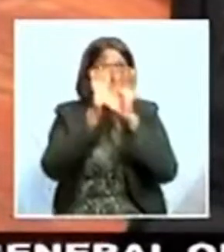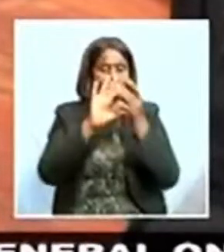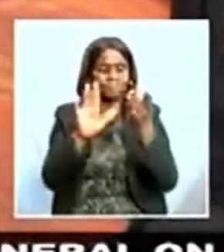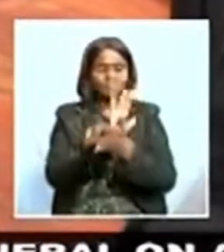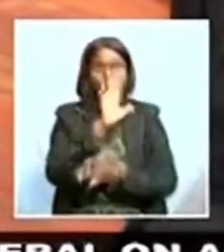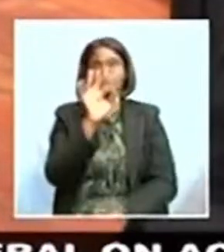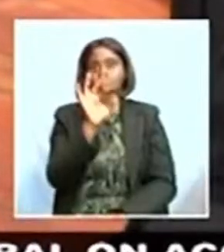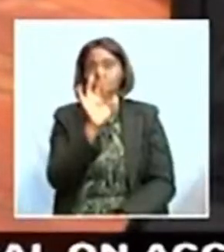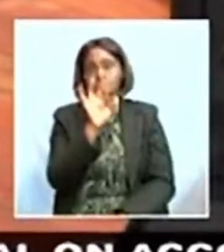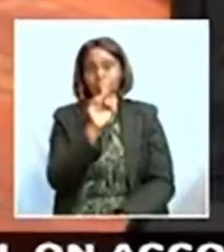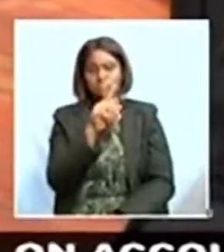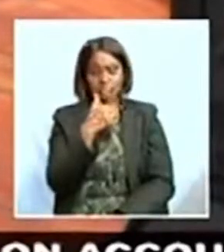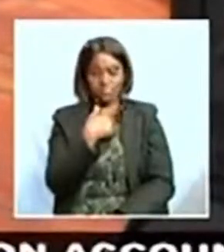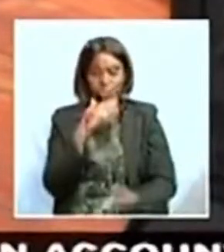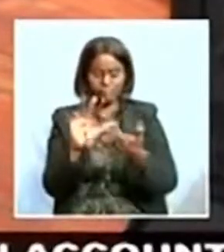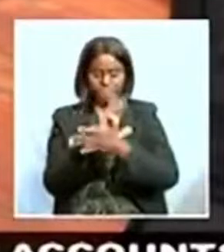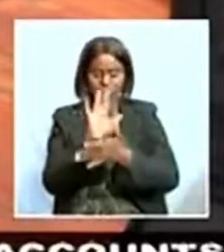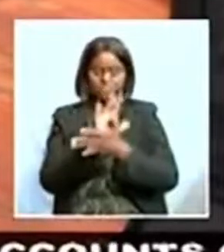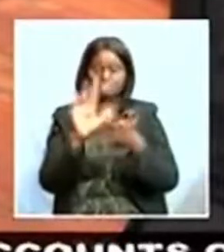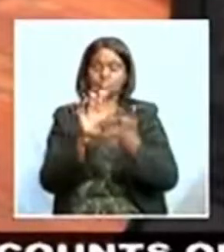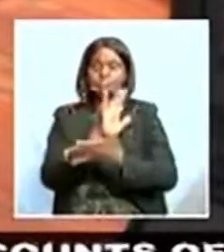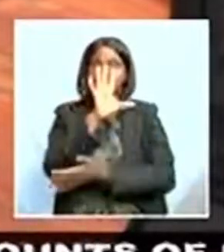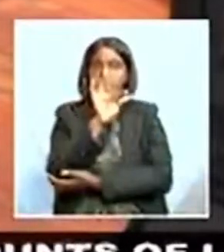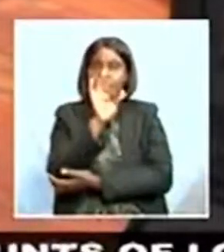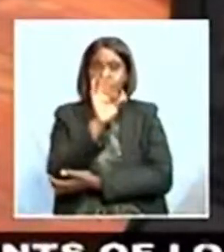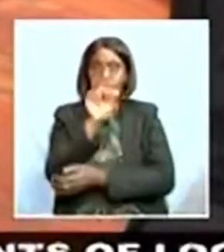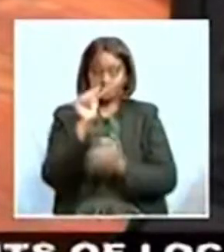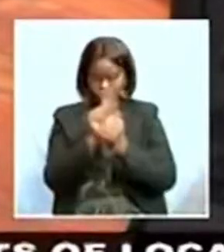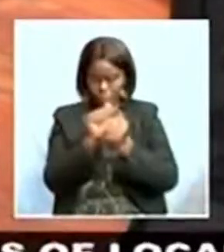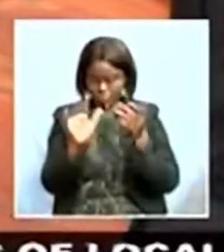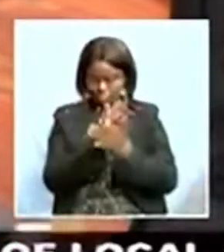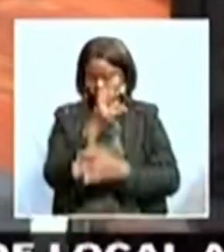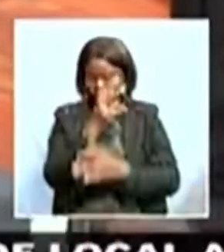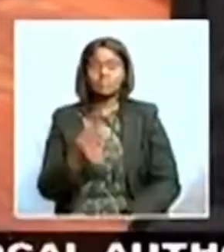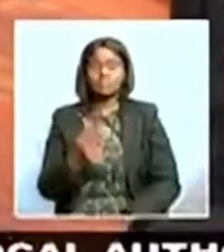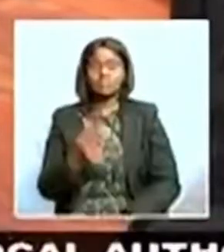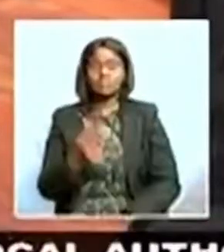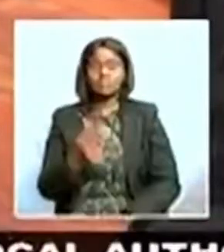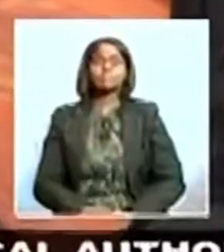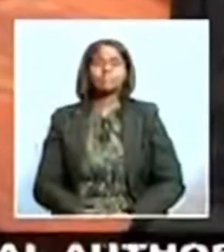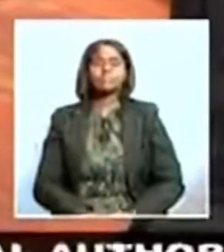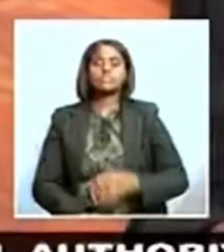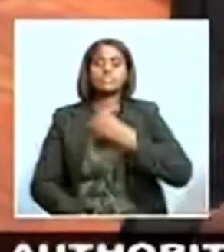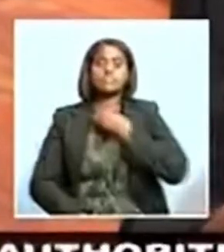9 of the document. Page? Page 9 and page 23. 9 of